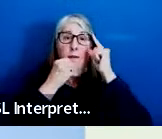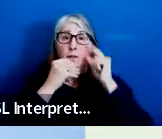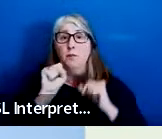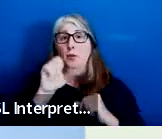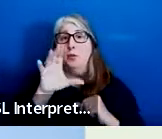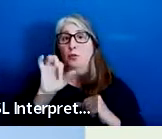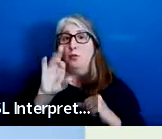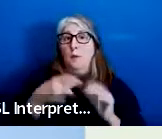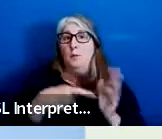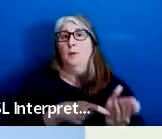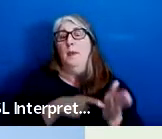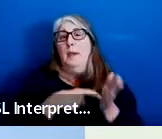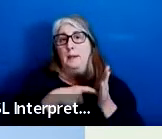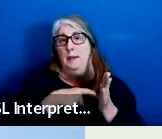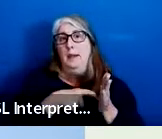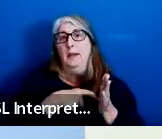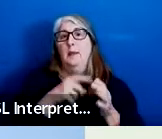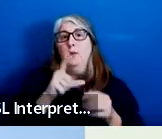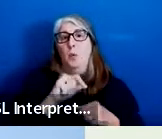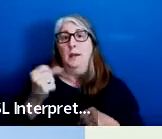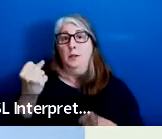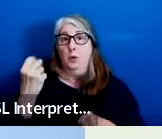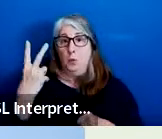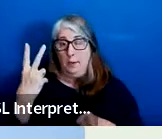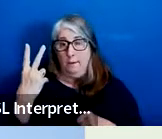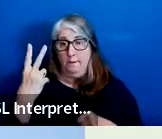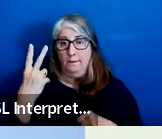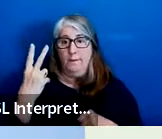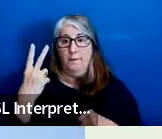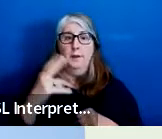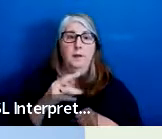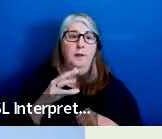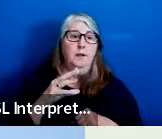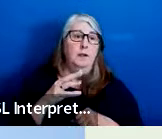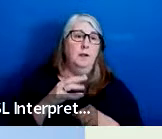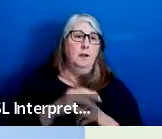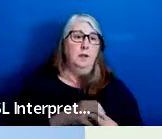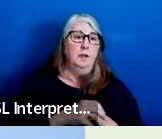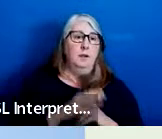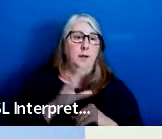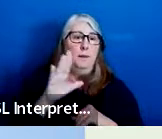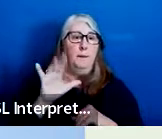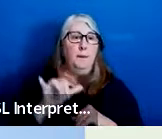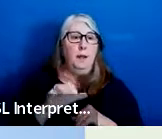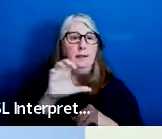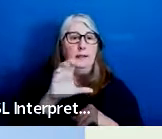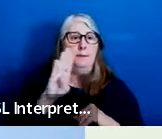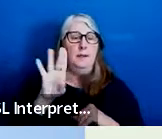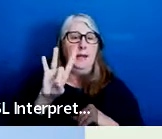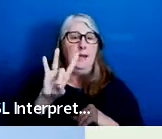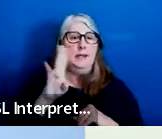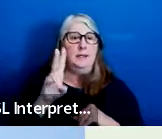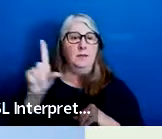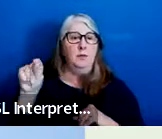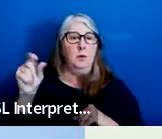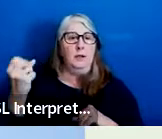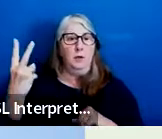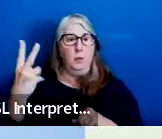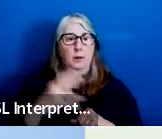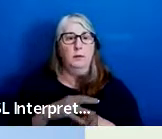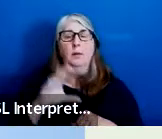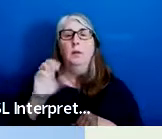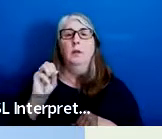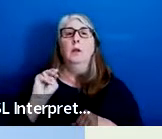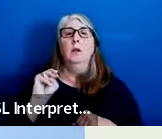County Council in 2012 by CB 87-2012. Composting began